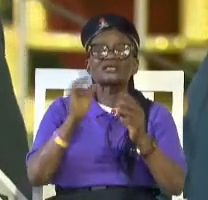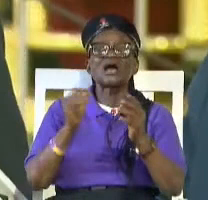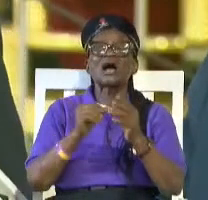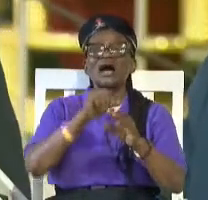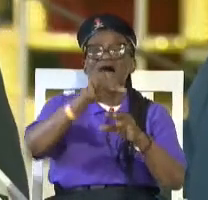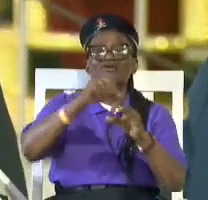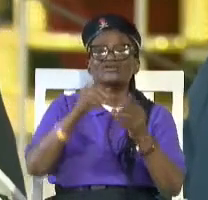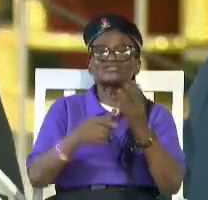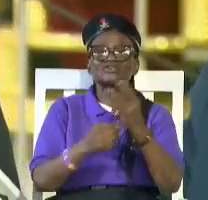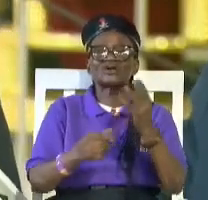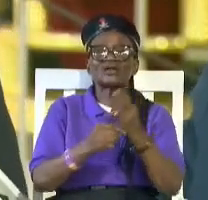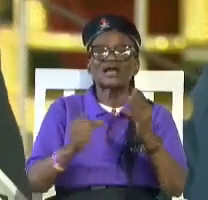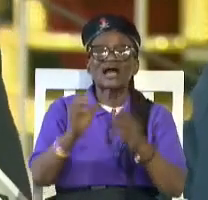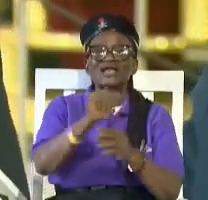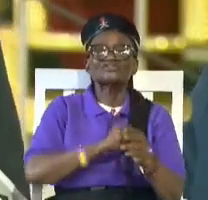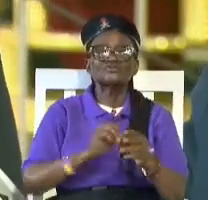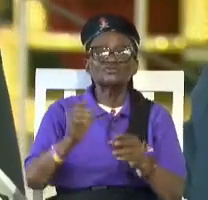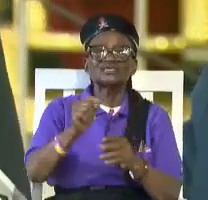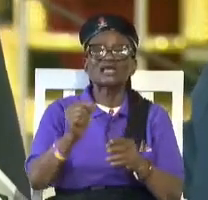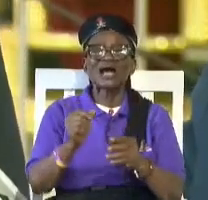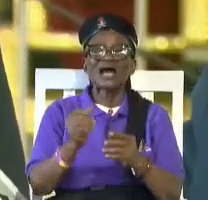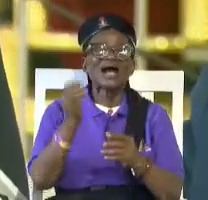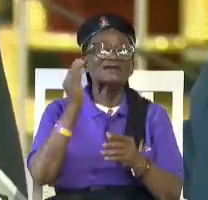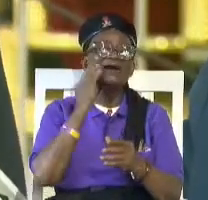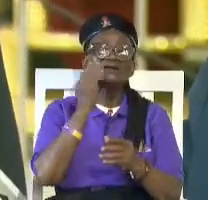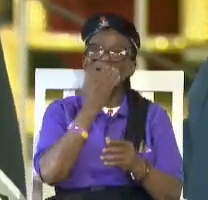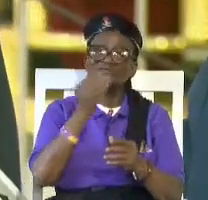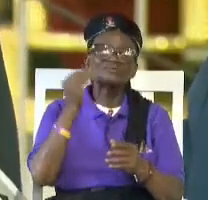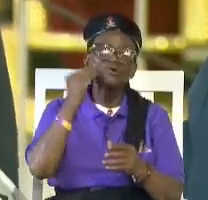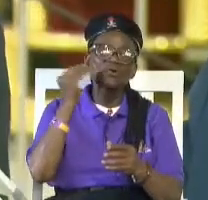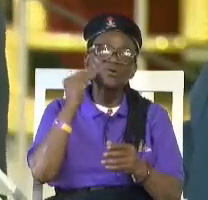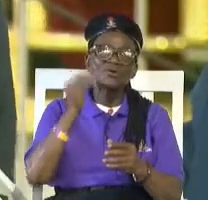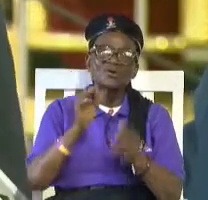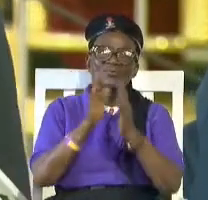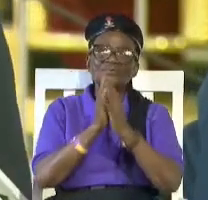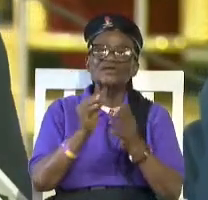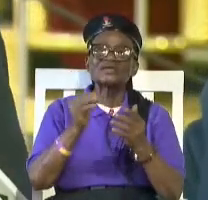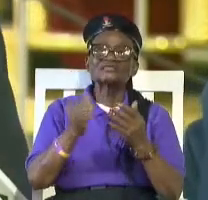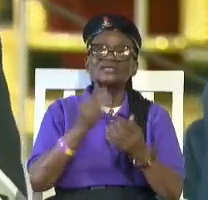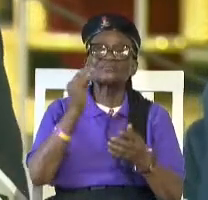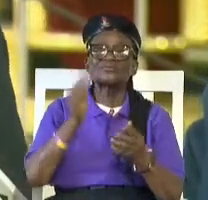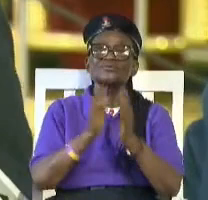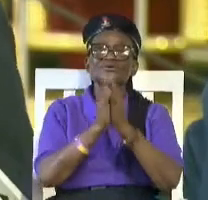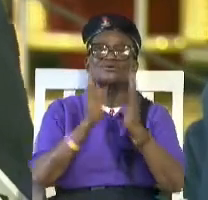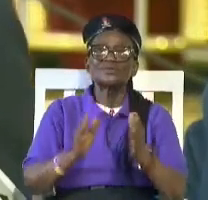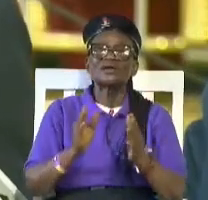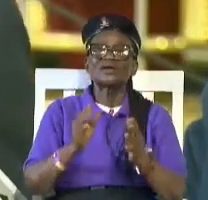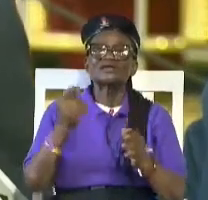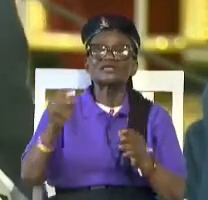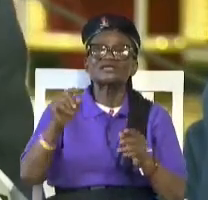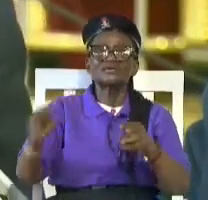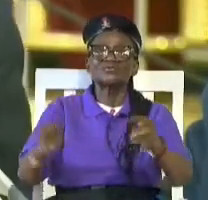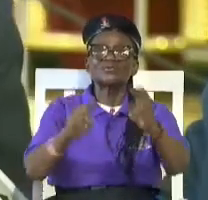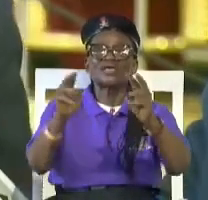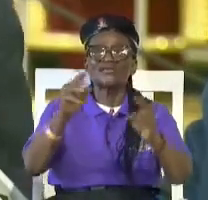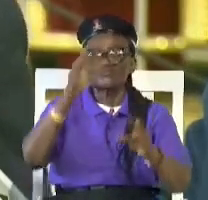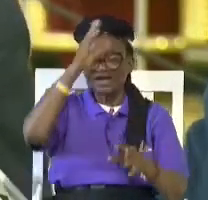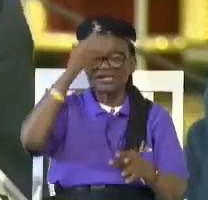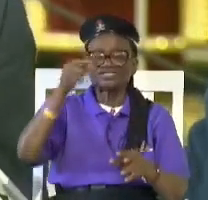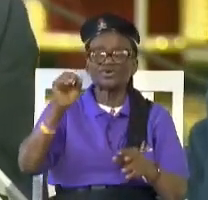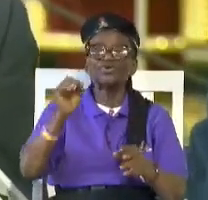the anointing and the handkerchief home. I prayed a simple prayer the way that he used to pray simple prayers. I said,